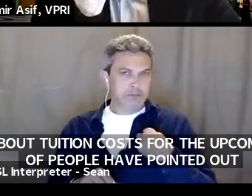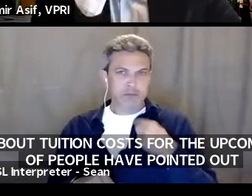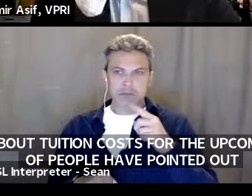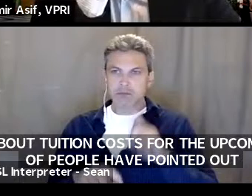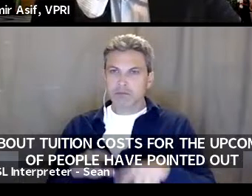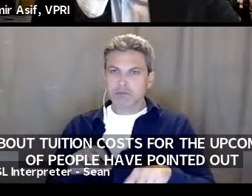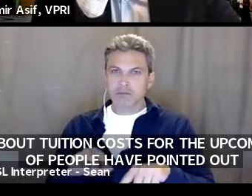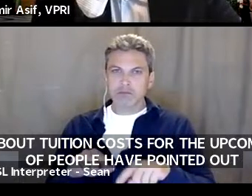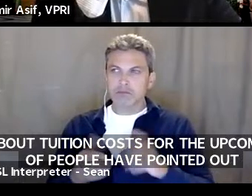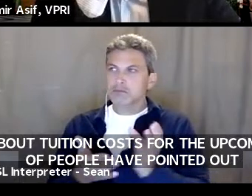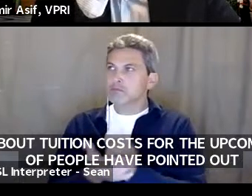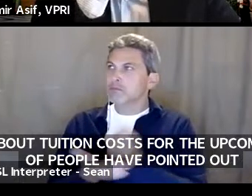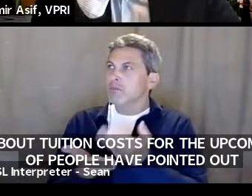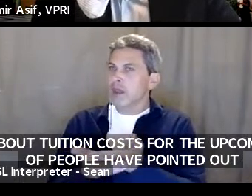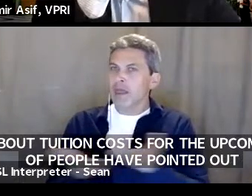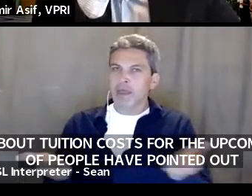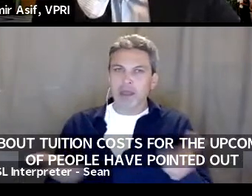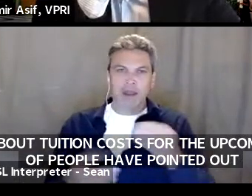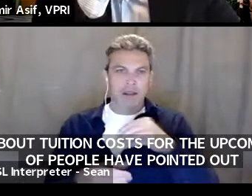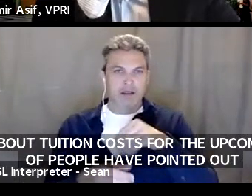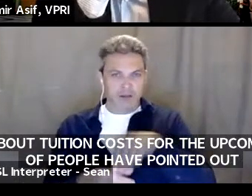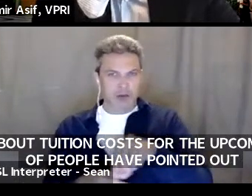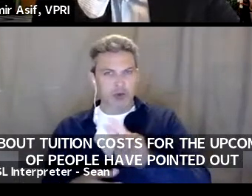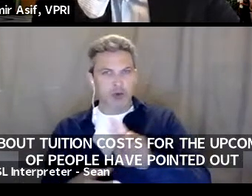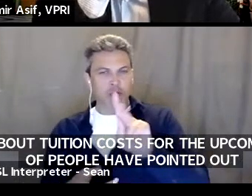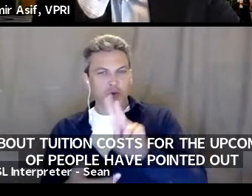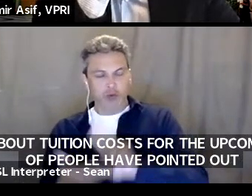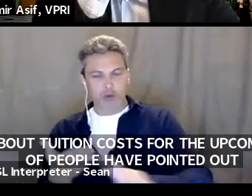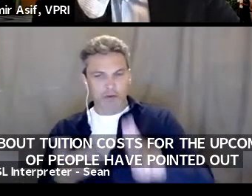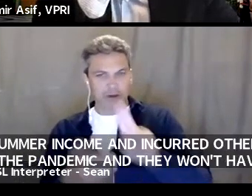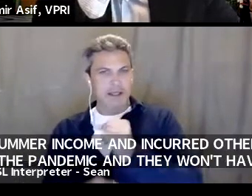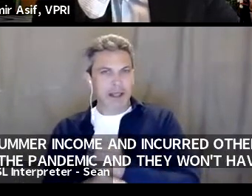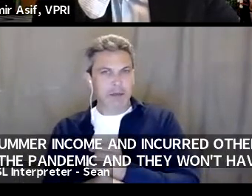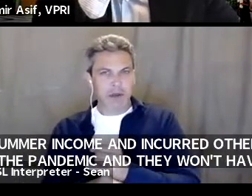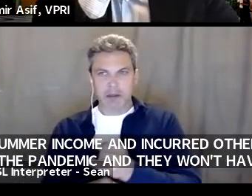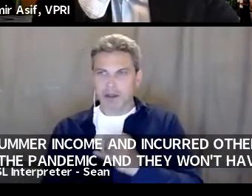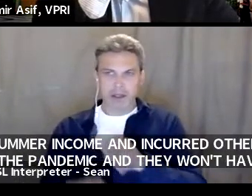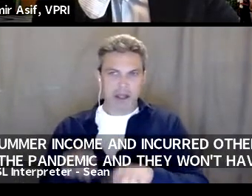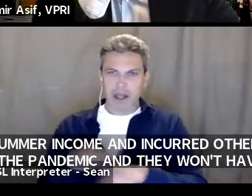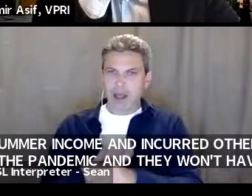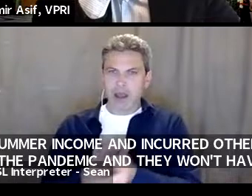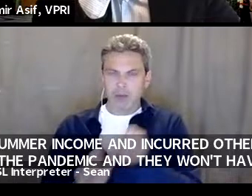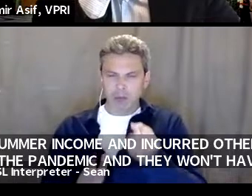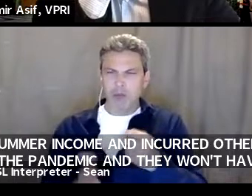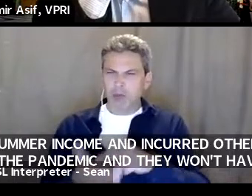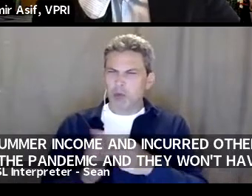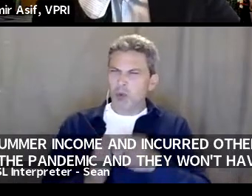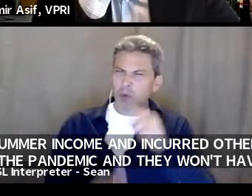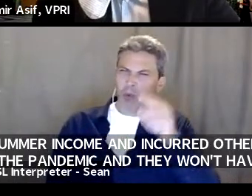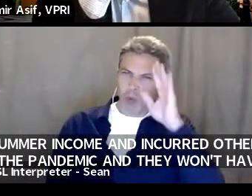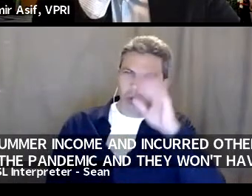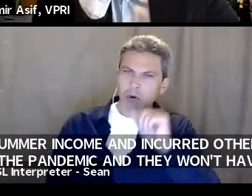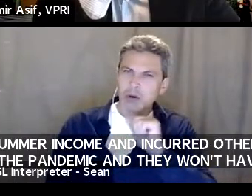existing spaces on campus that they're used to accessing. So why has there not been a tuition reduction?